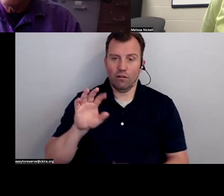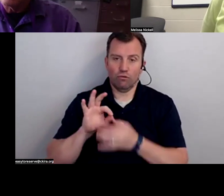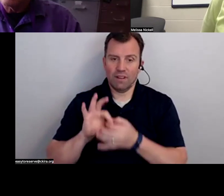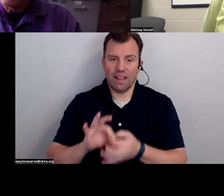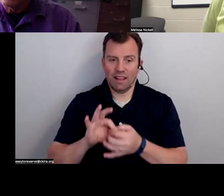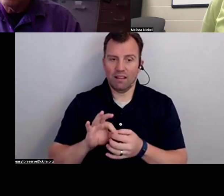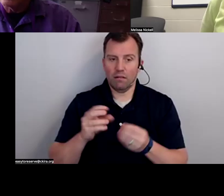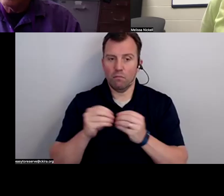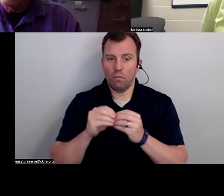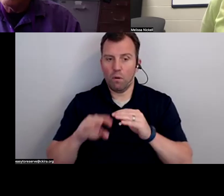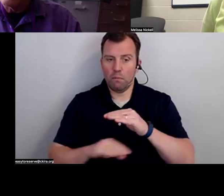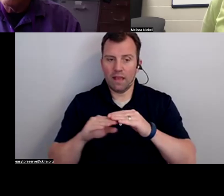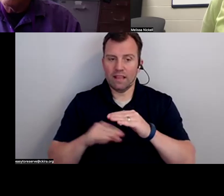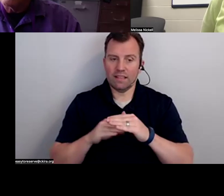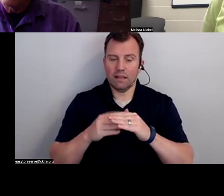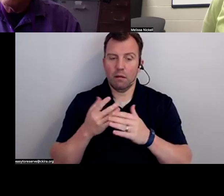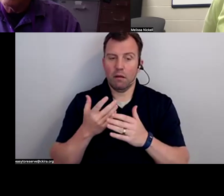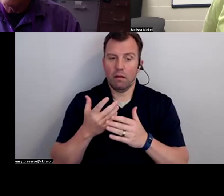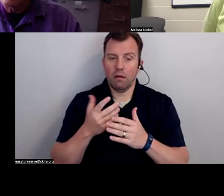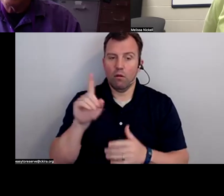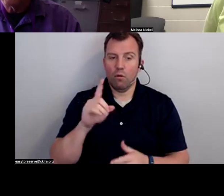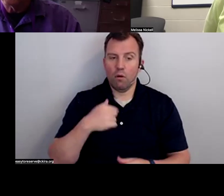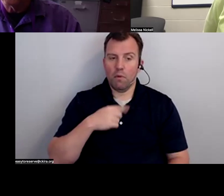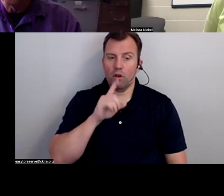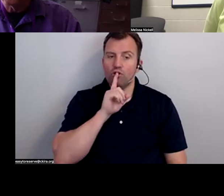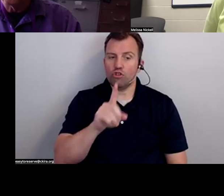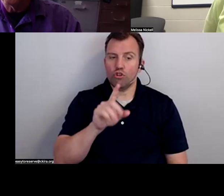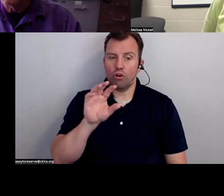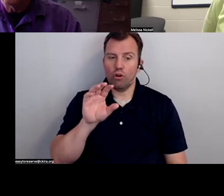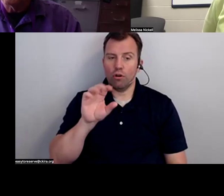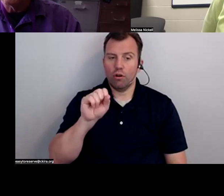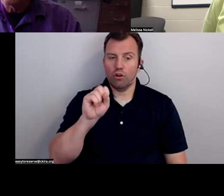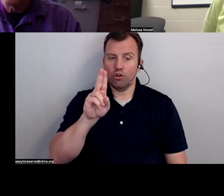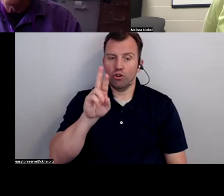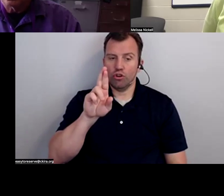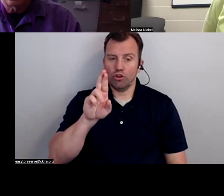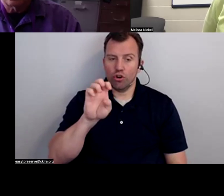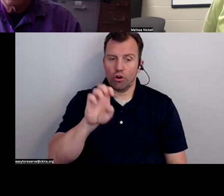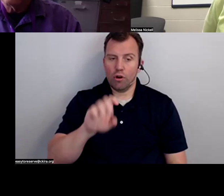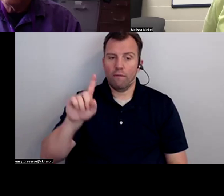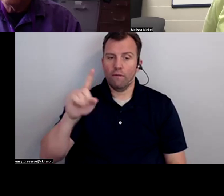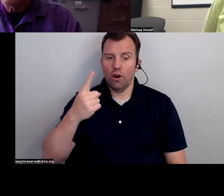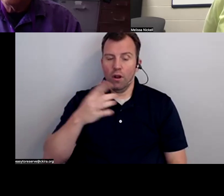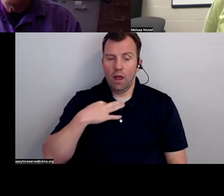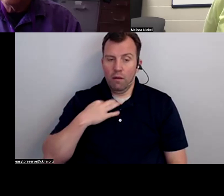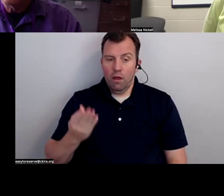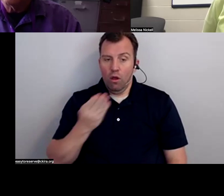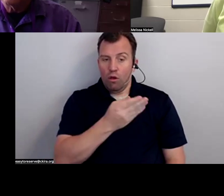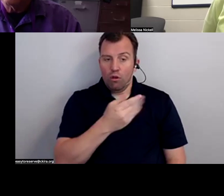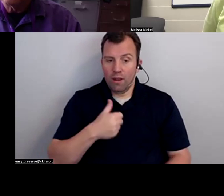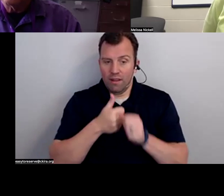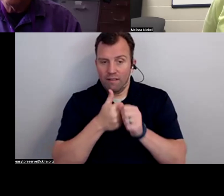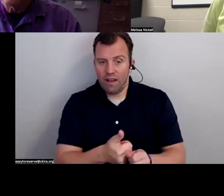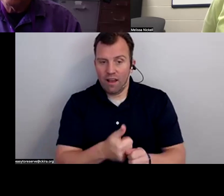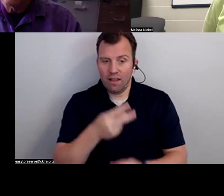basic mechanism. Where will my SURE First application go? do I have to follow the HIV